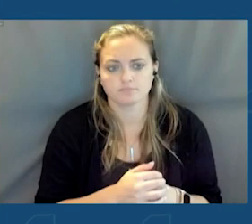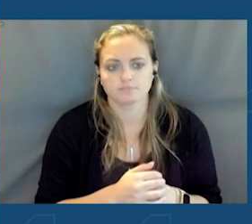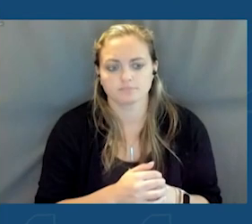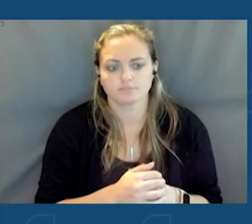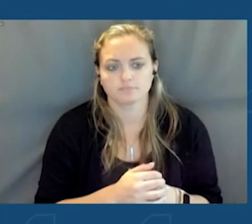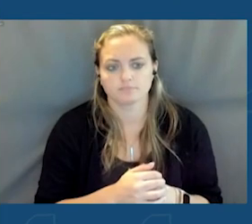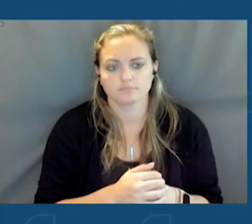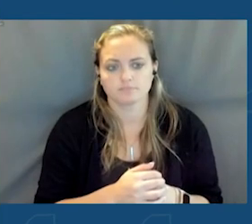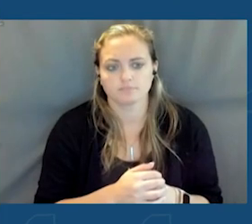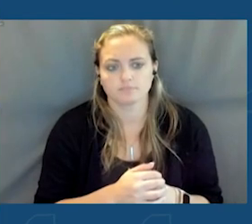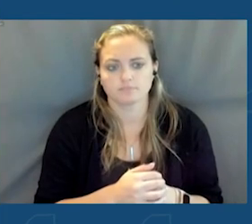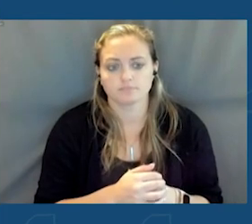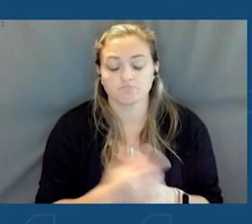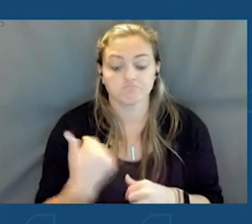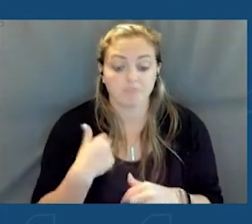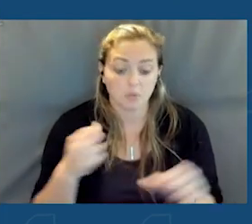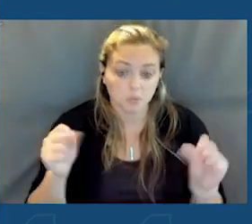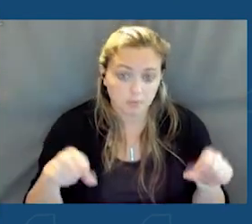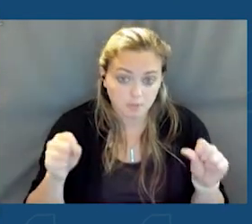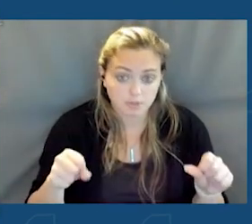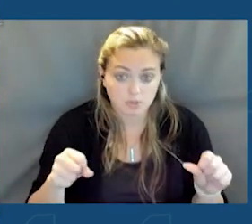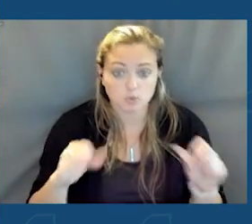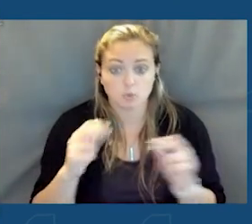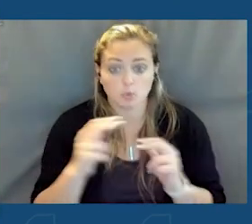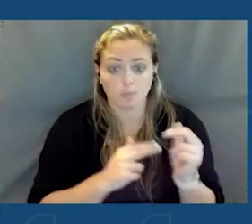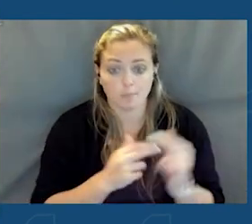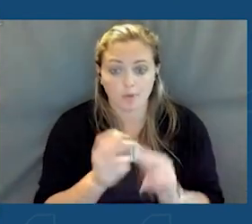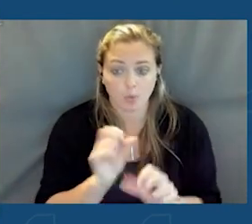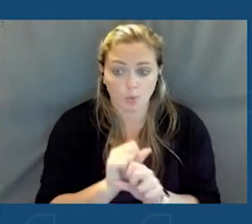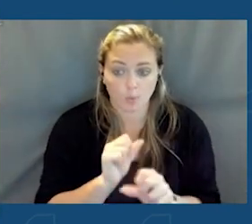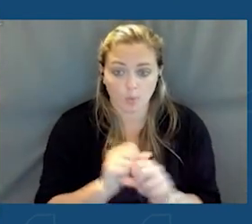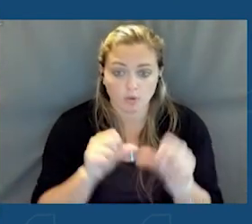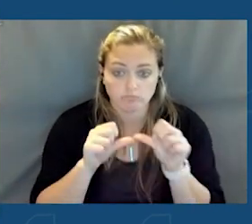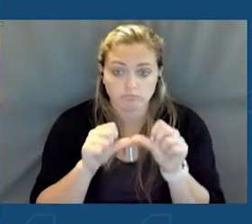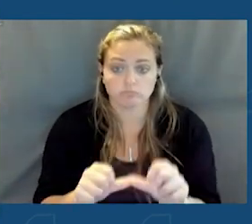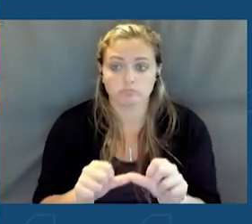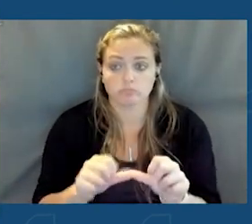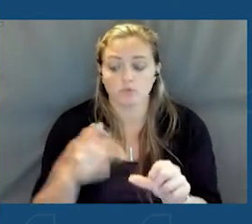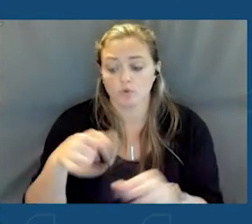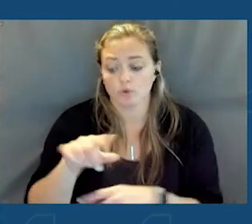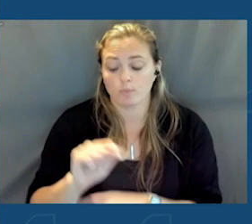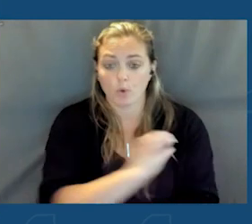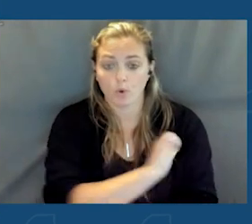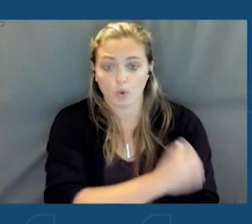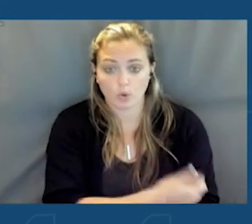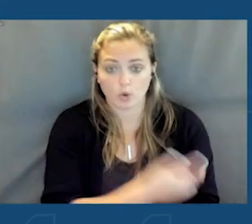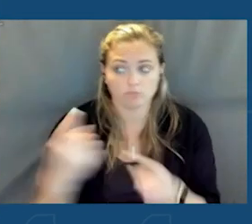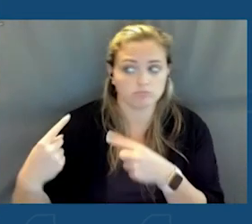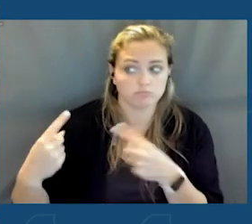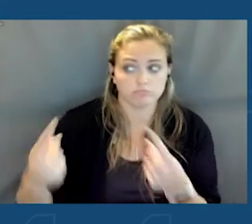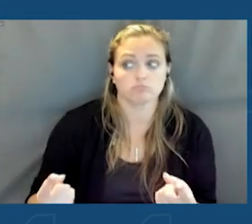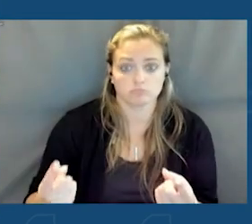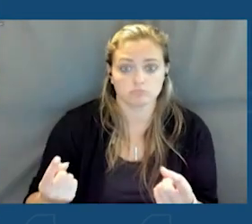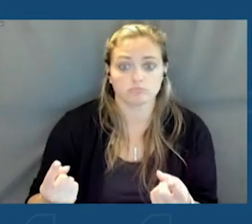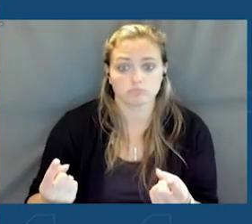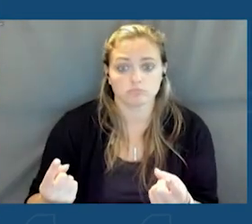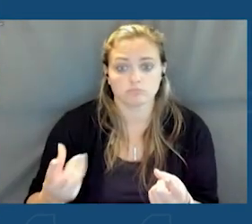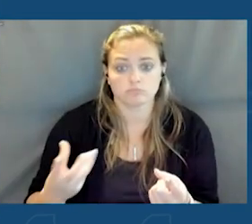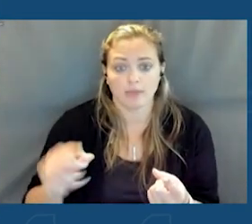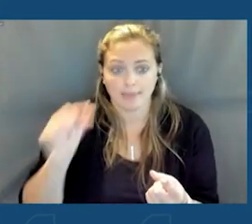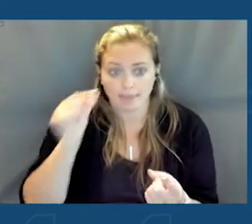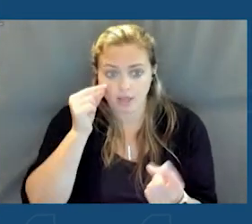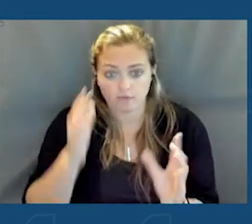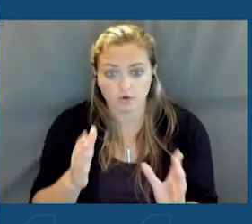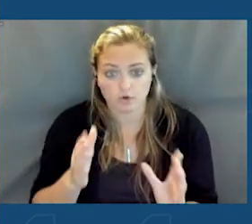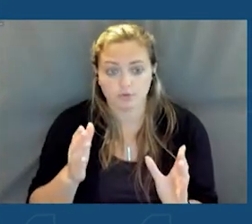our capabilities will build upon the great work done by the Port Authority so far, also by the governors and